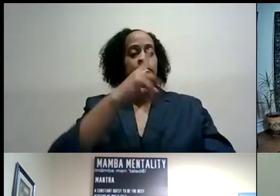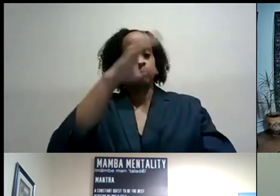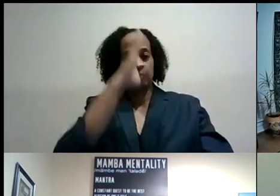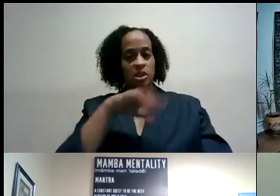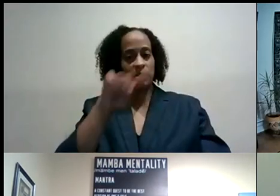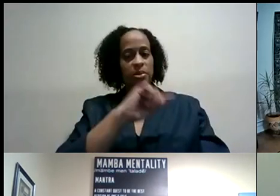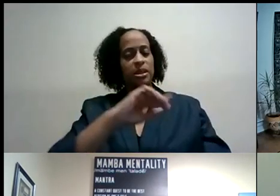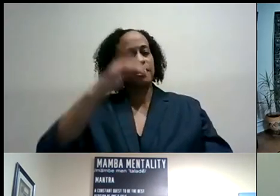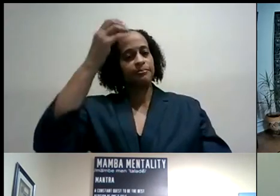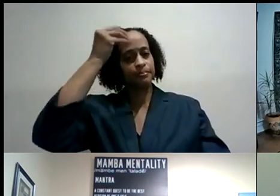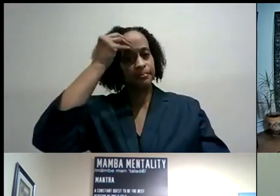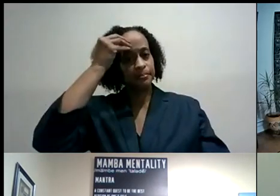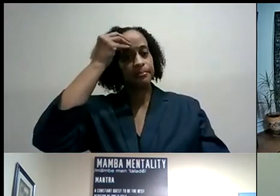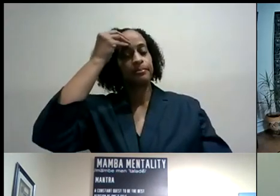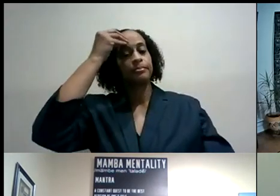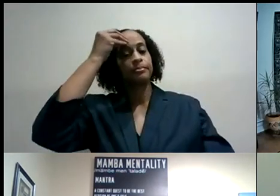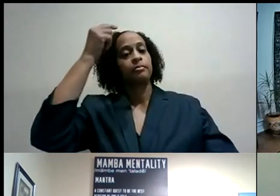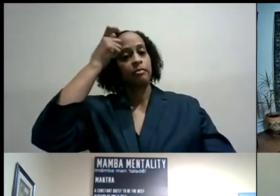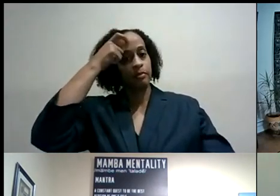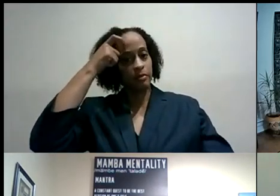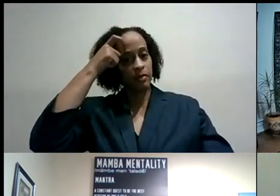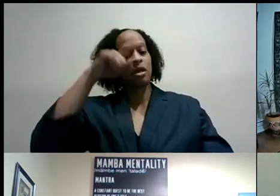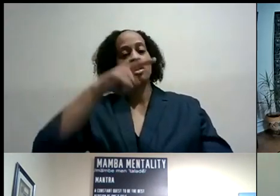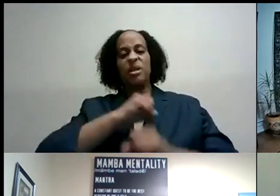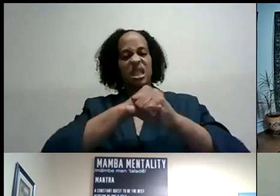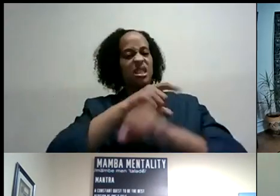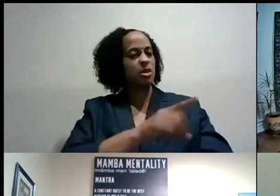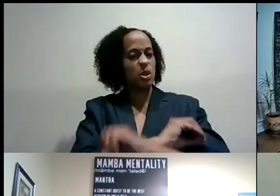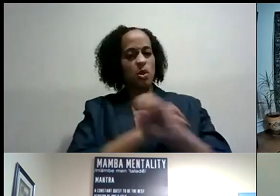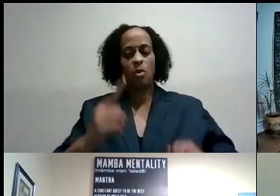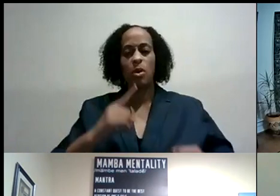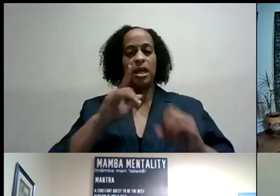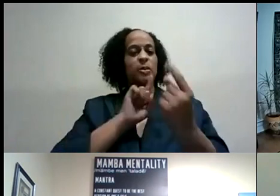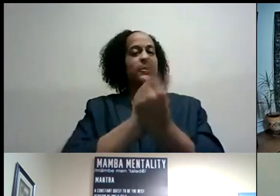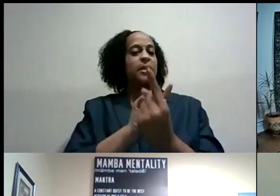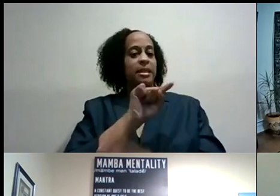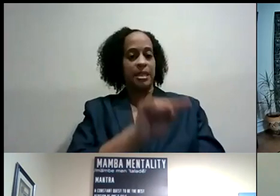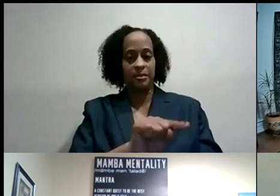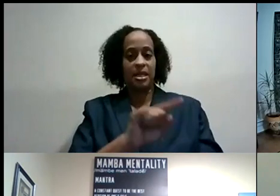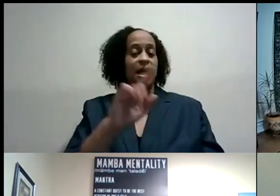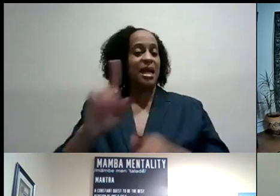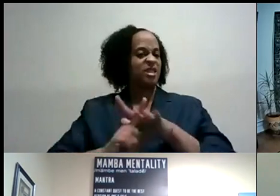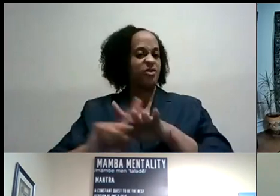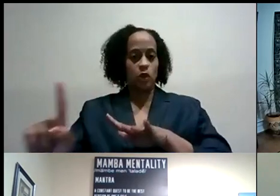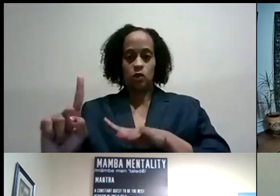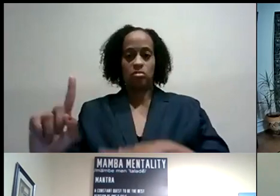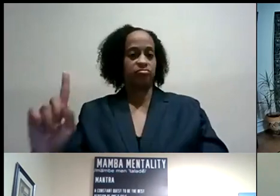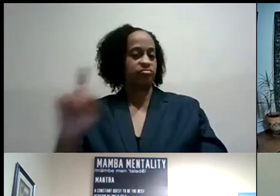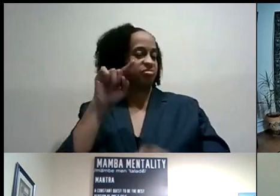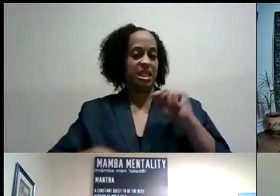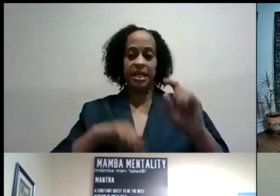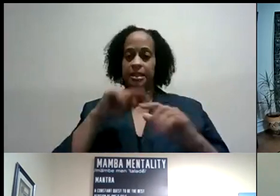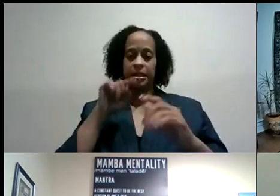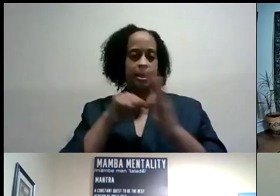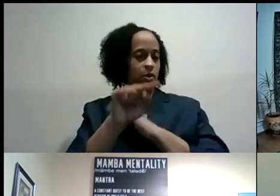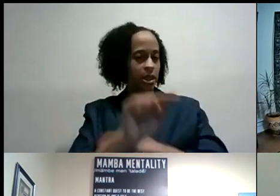on Cain to protect him so that no one who met him as a fugitive would kill him.